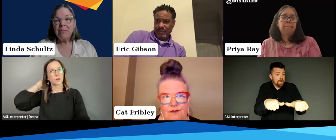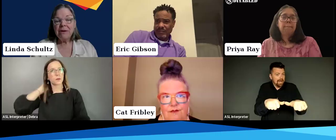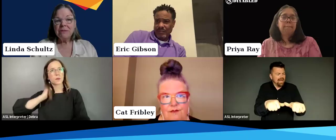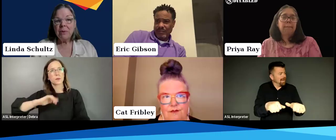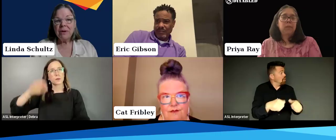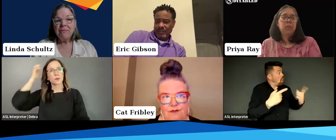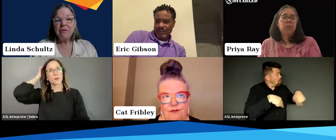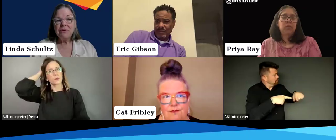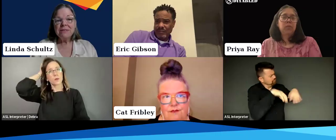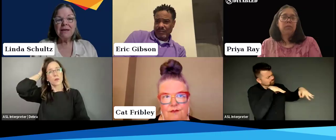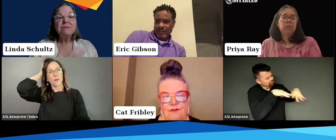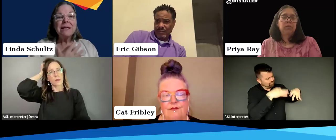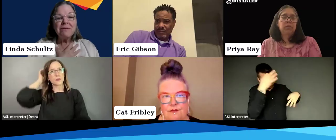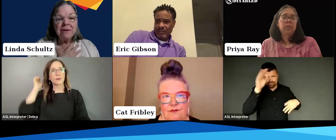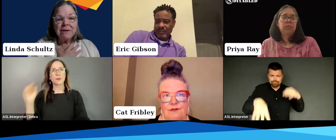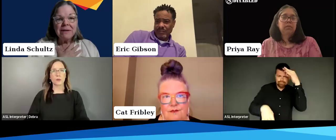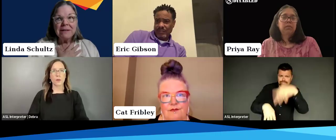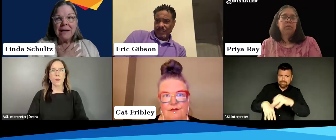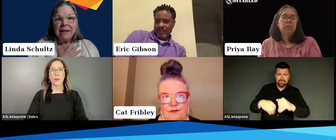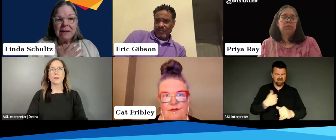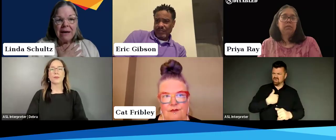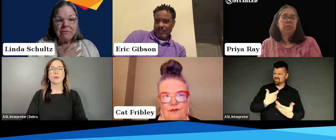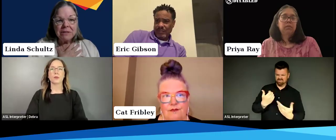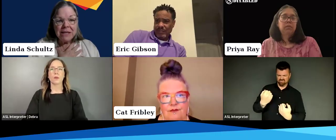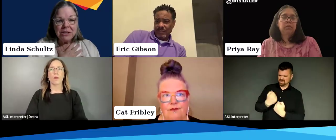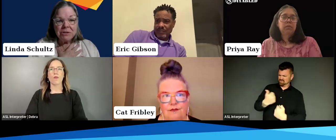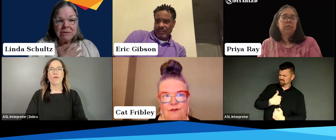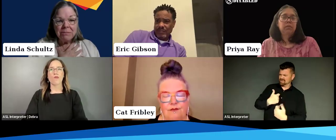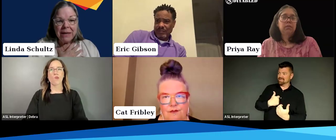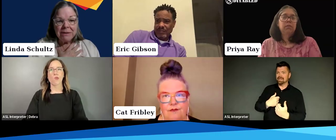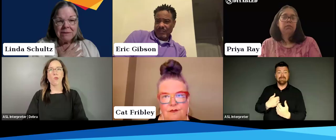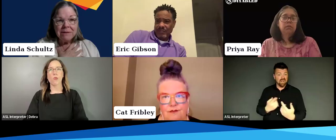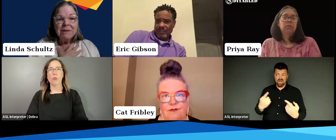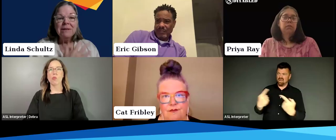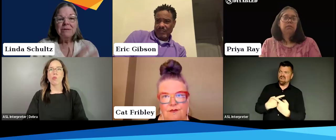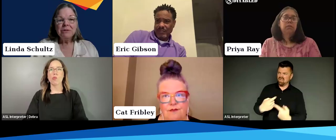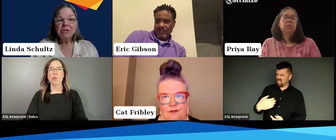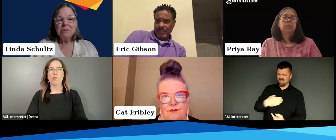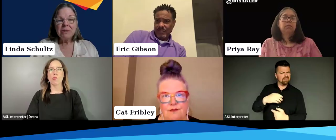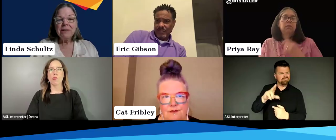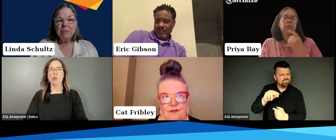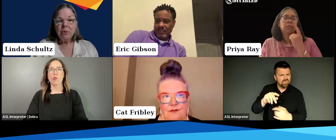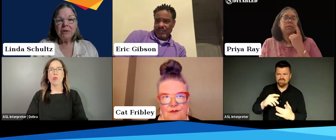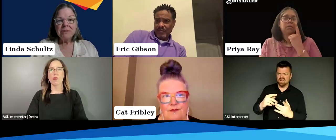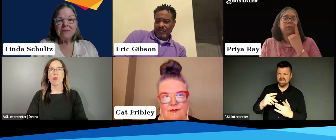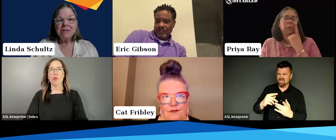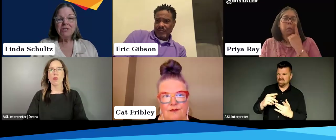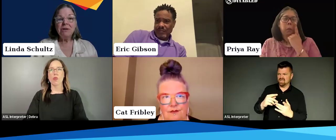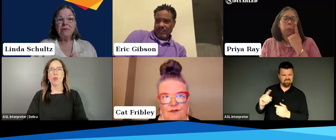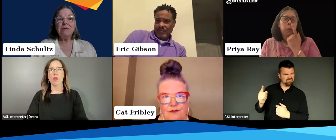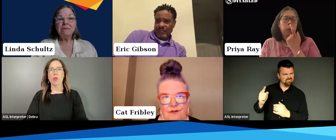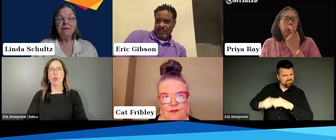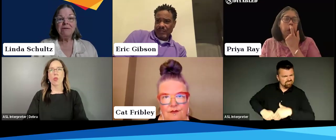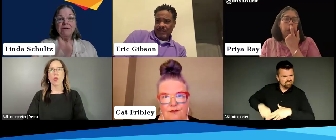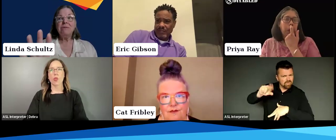all brought up how you spoke up for yourselves in a very non-confrontational manner, which is really important